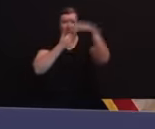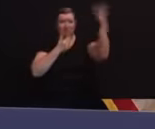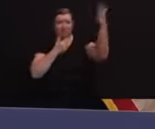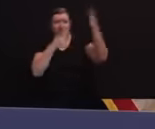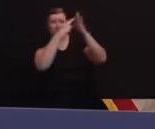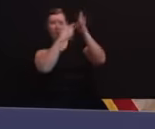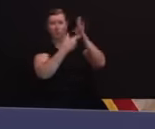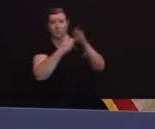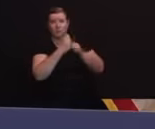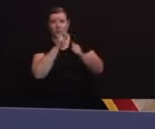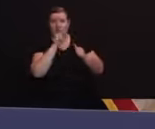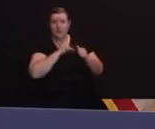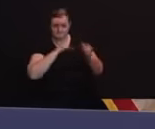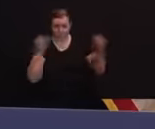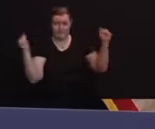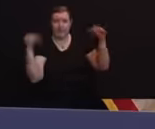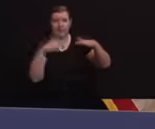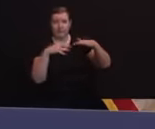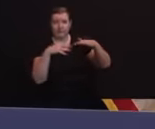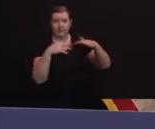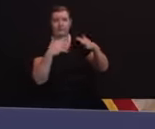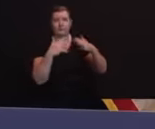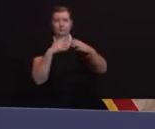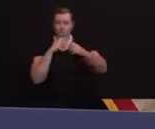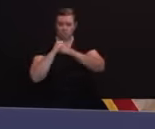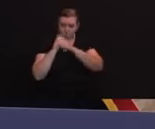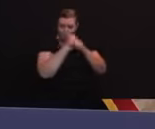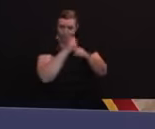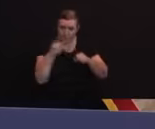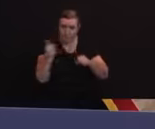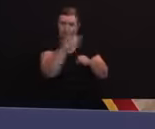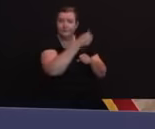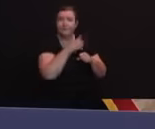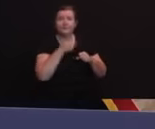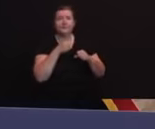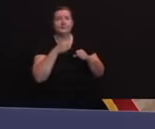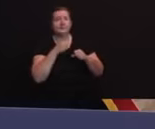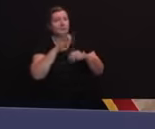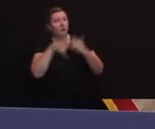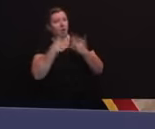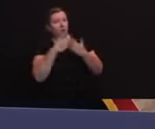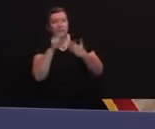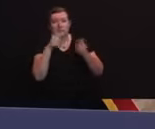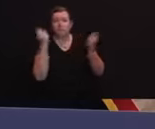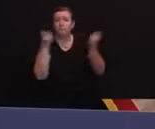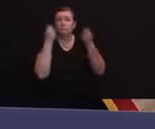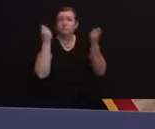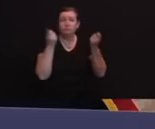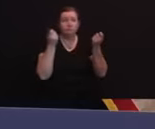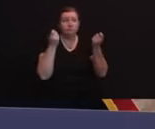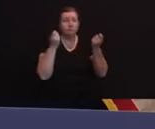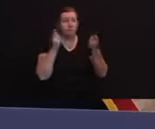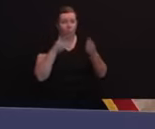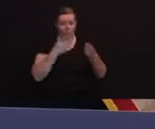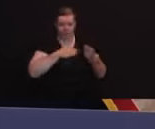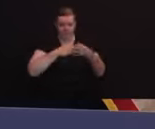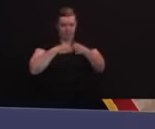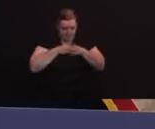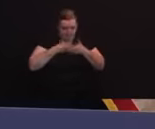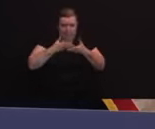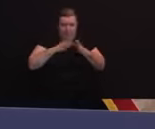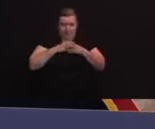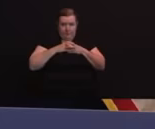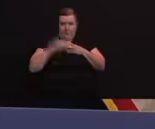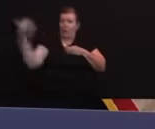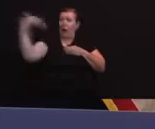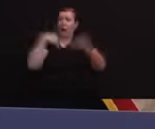the health of their loved ones. Everyone should celebrate only with members of their immediate household. However, if